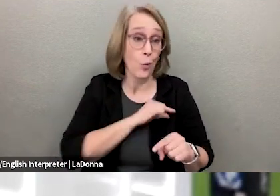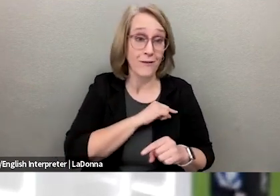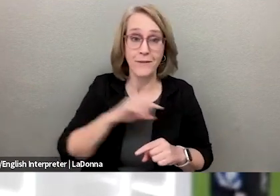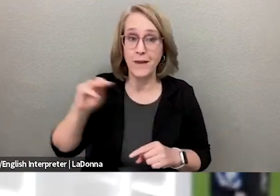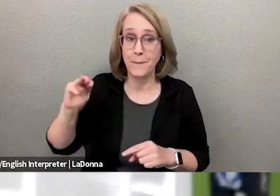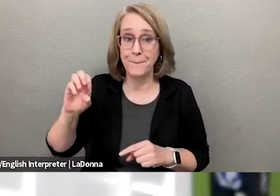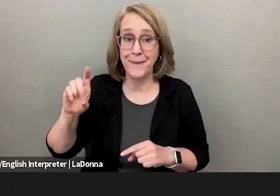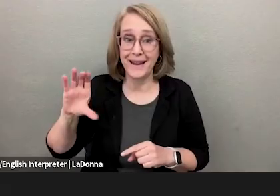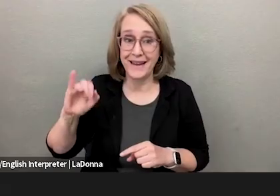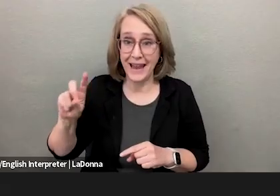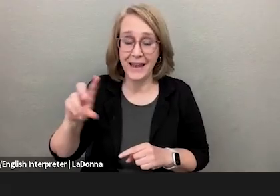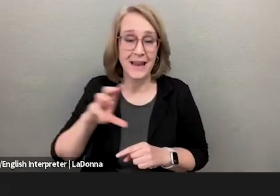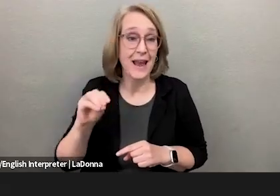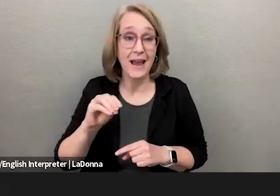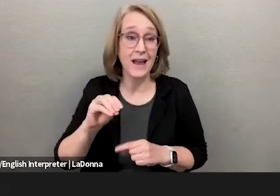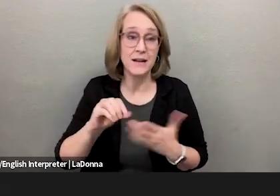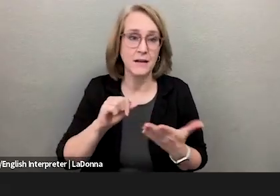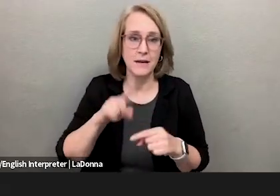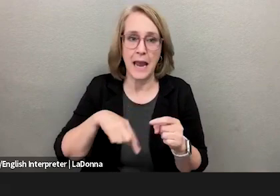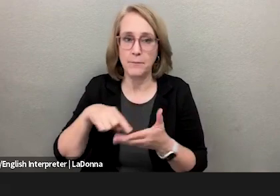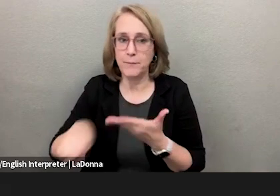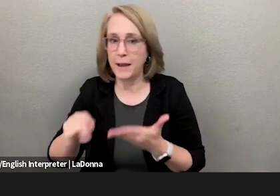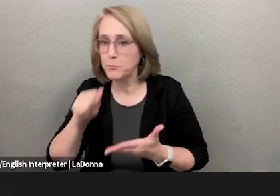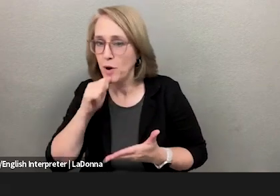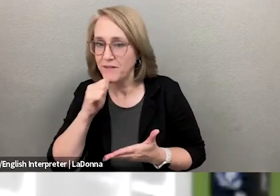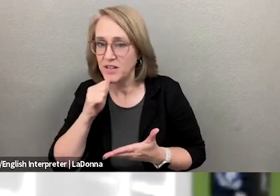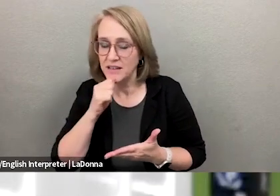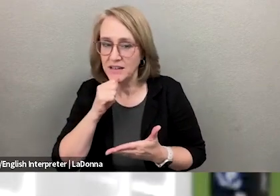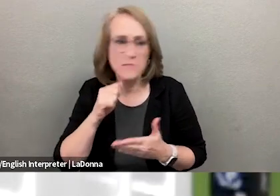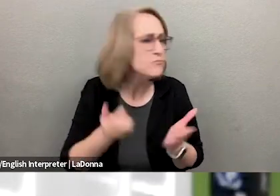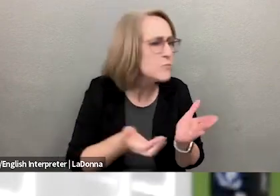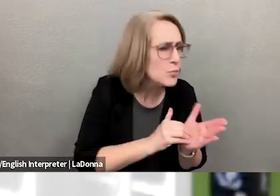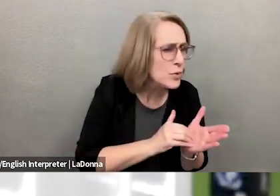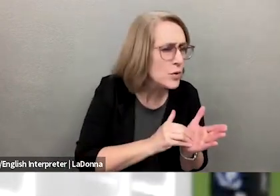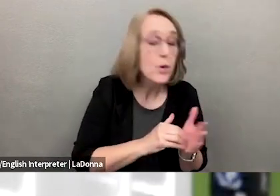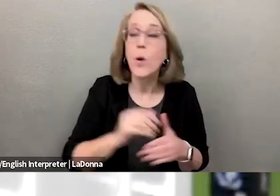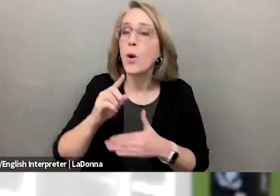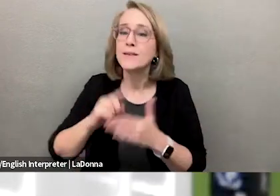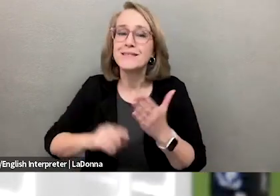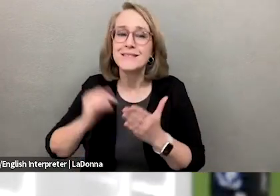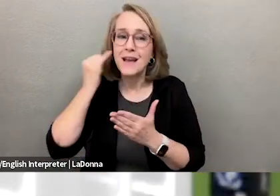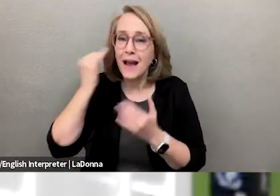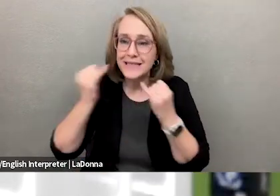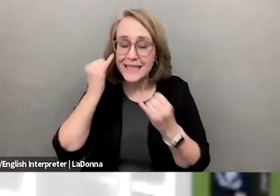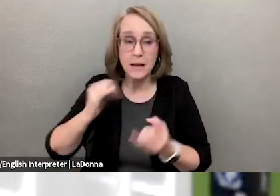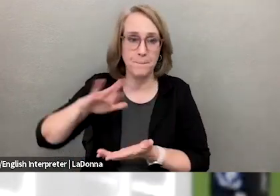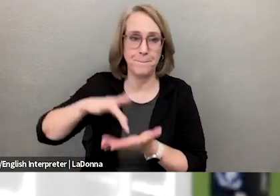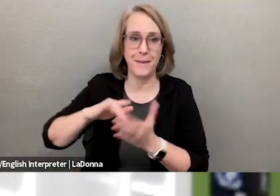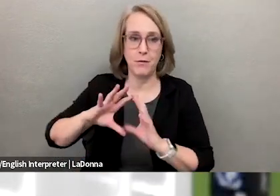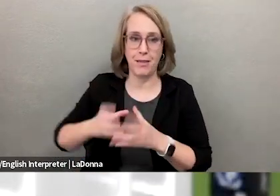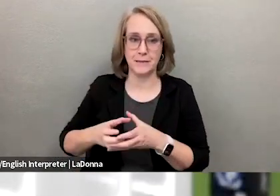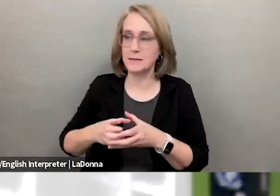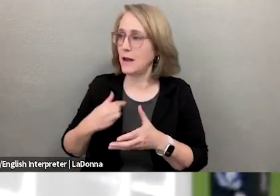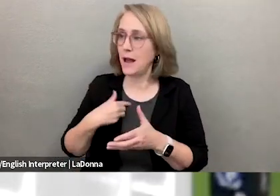that middle group. Can you repeat that, please? Sure. Can the panelists address ideas to support middle-class caregivers who aren't qualifying